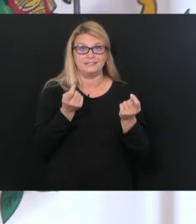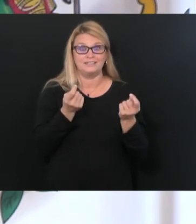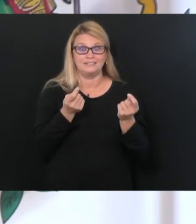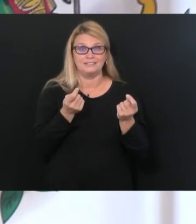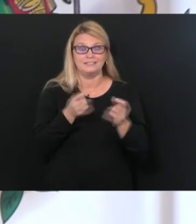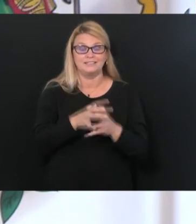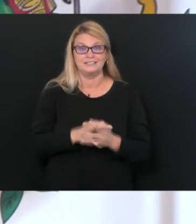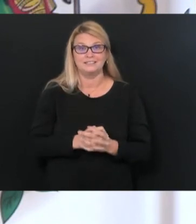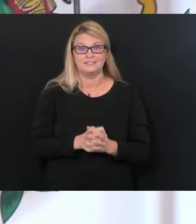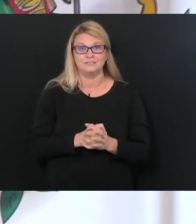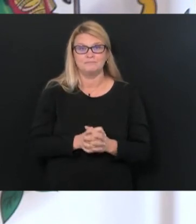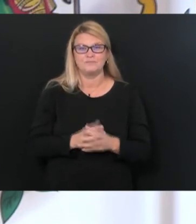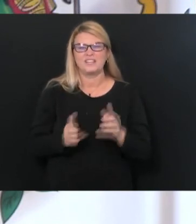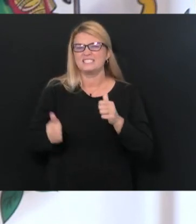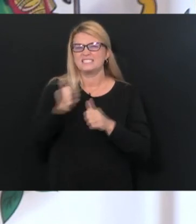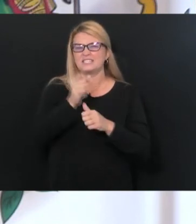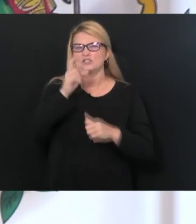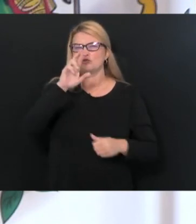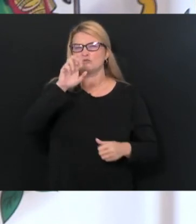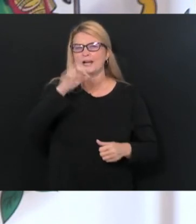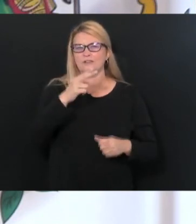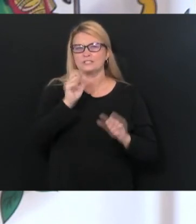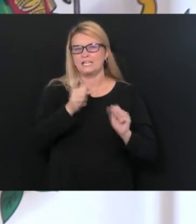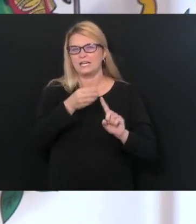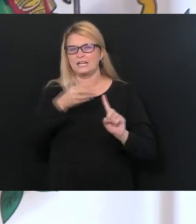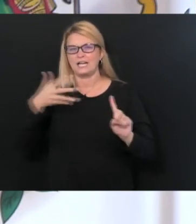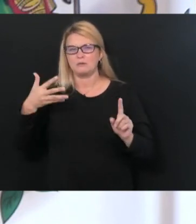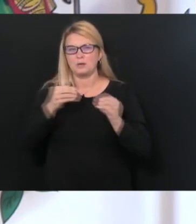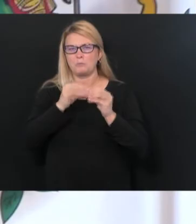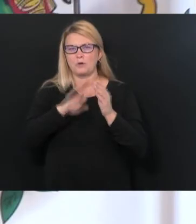But Secretary Crouch, you can probably elaborate on this more than I.